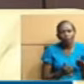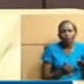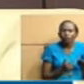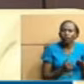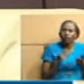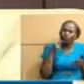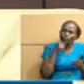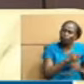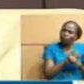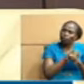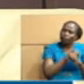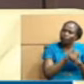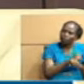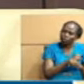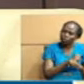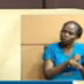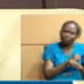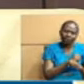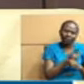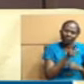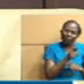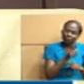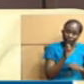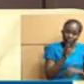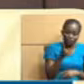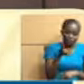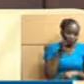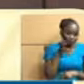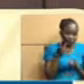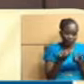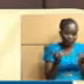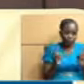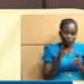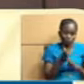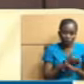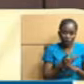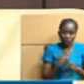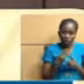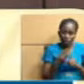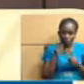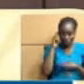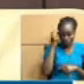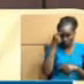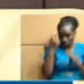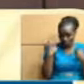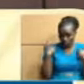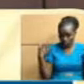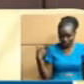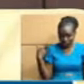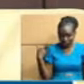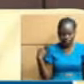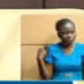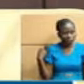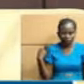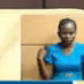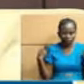protection, its understanding, if you're watching the panel that I had largely from government officials, I don't